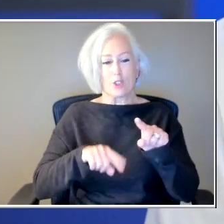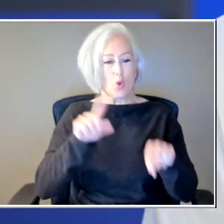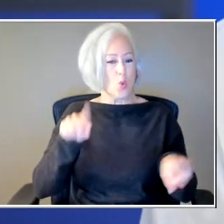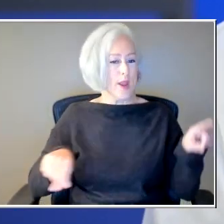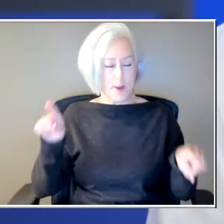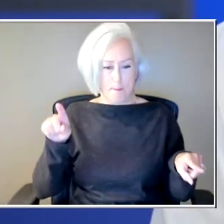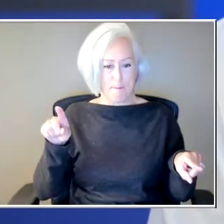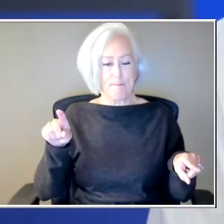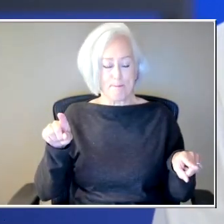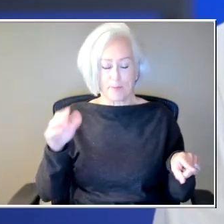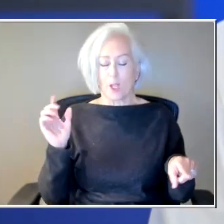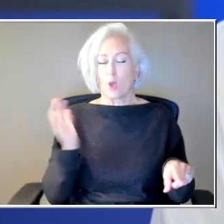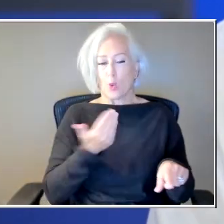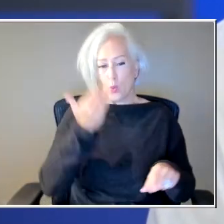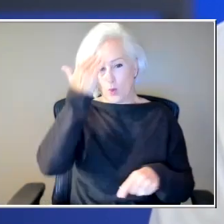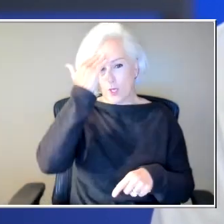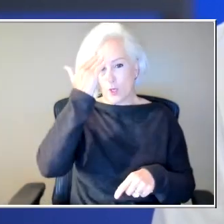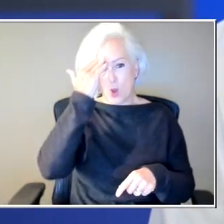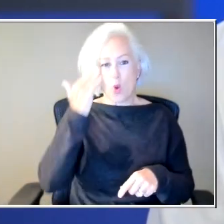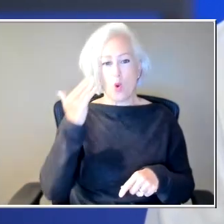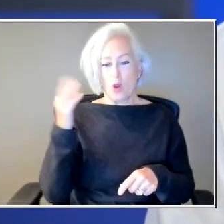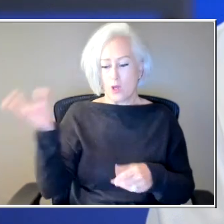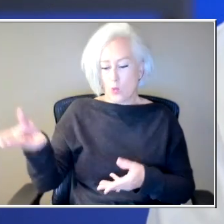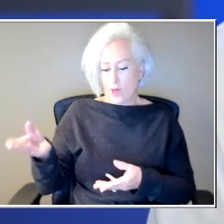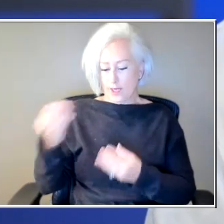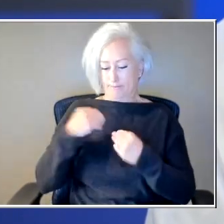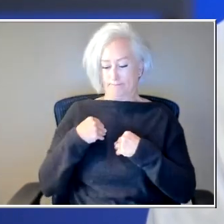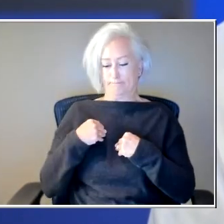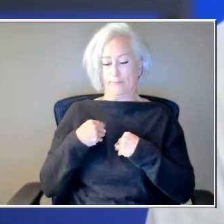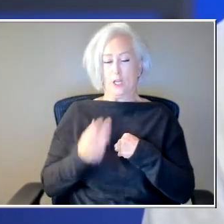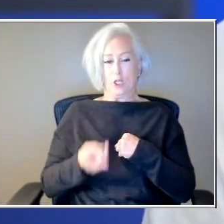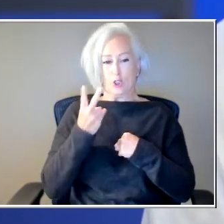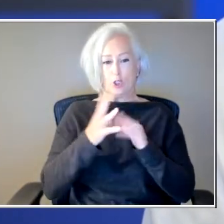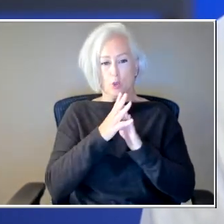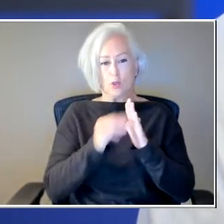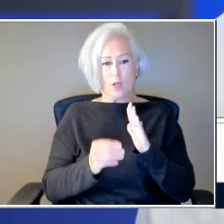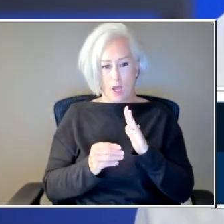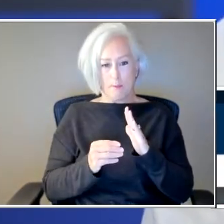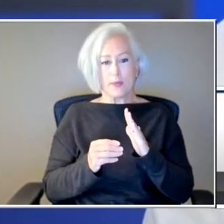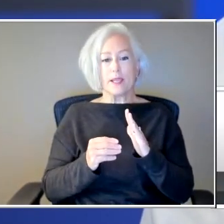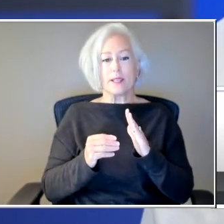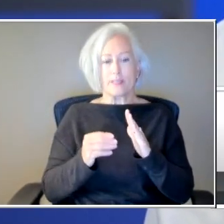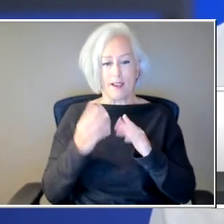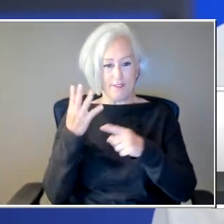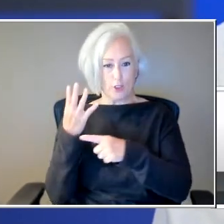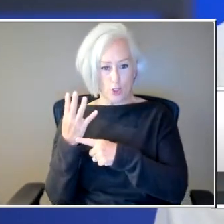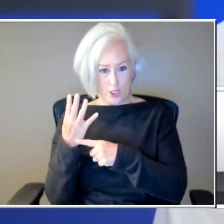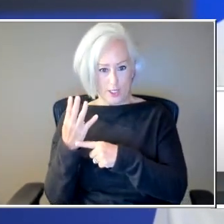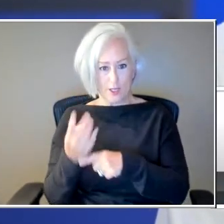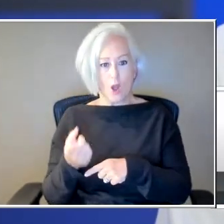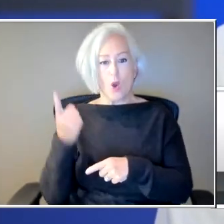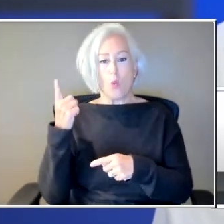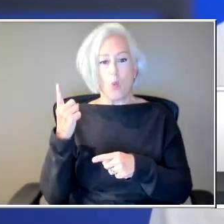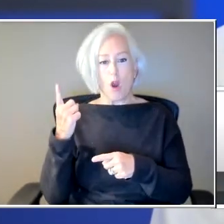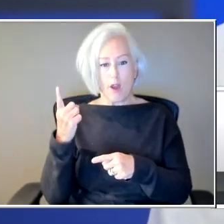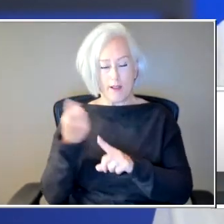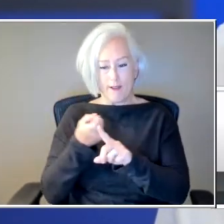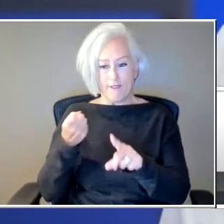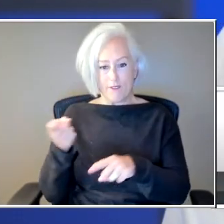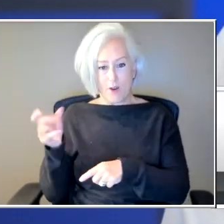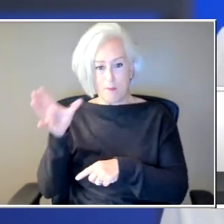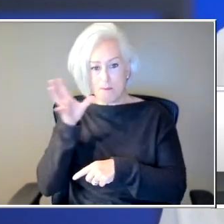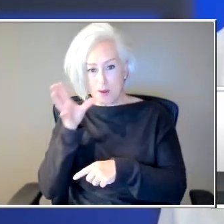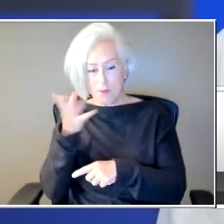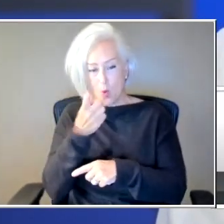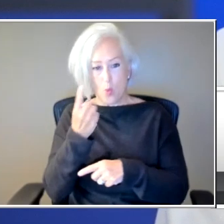know that we inherit 2 copies of each gene, one gene from our father and one gene from our mother. So it's just random chance. So there's a